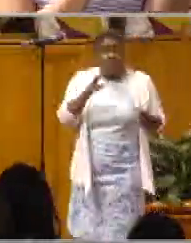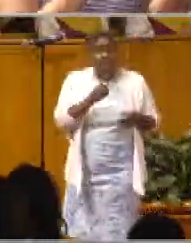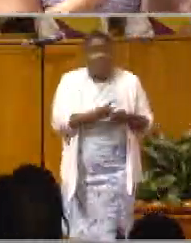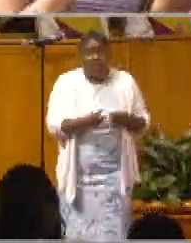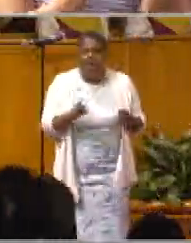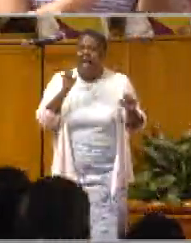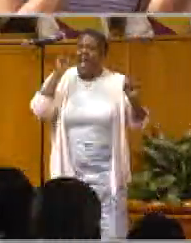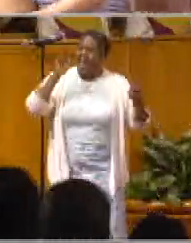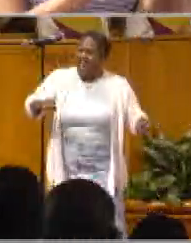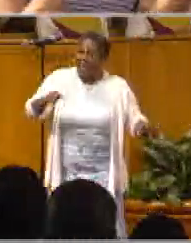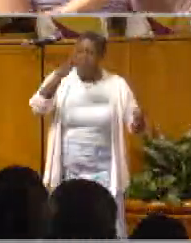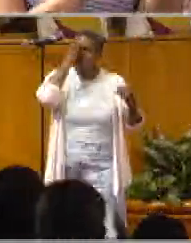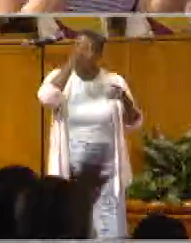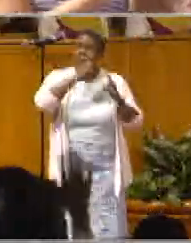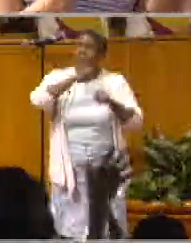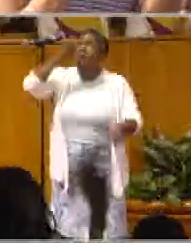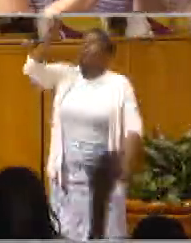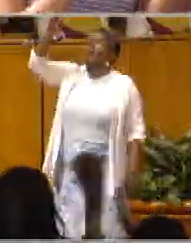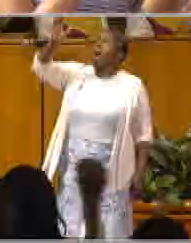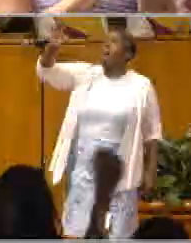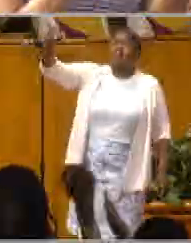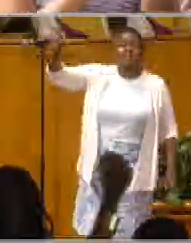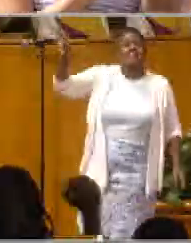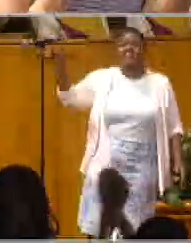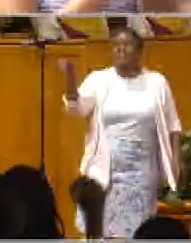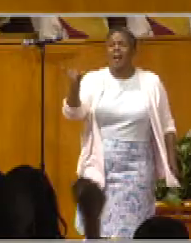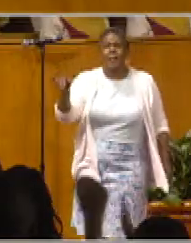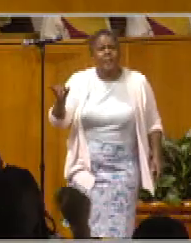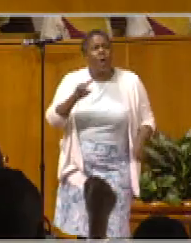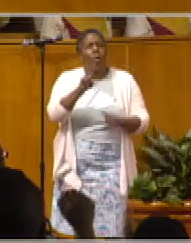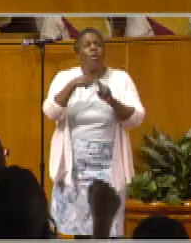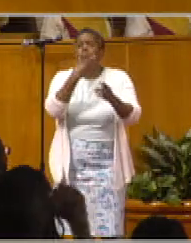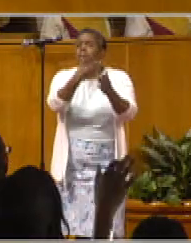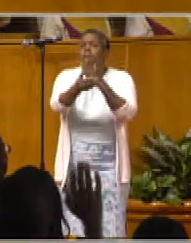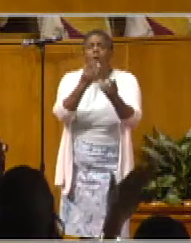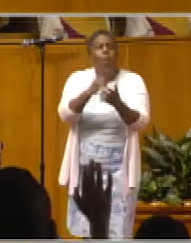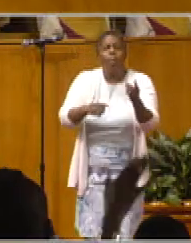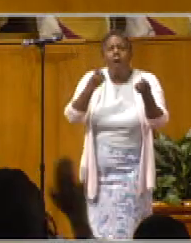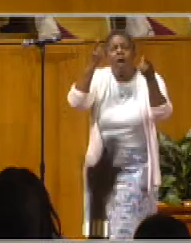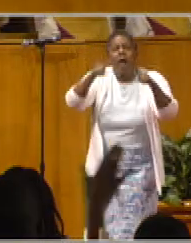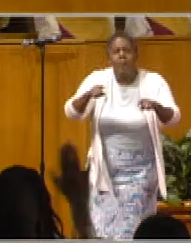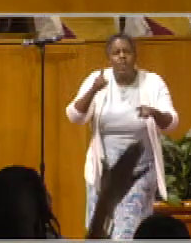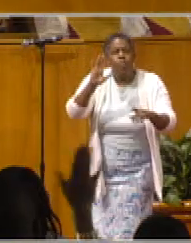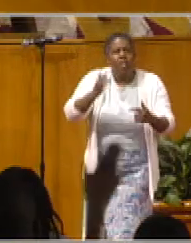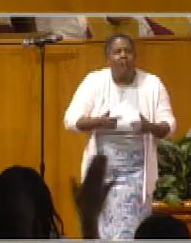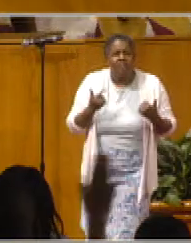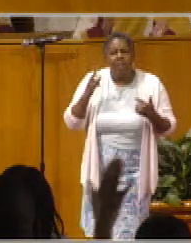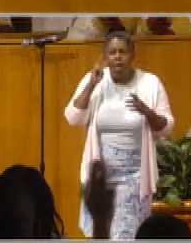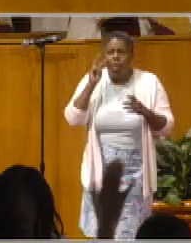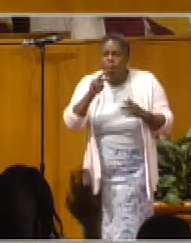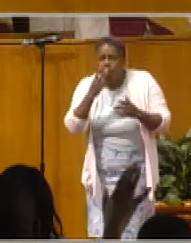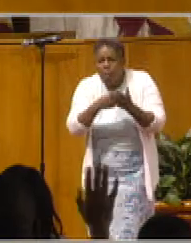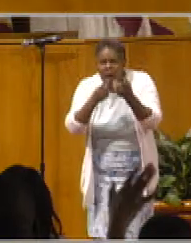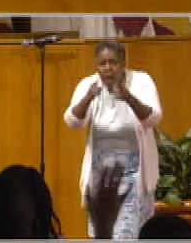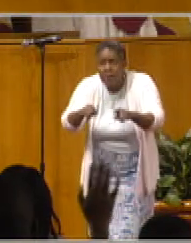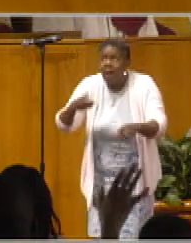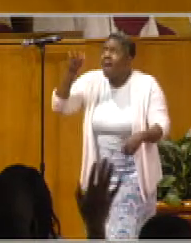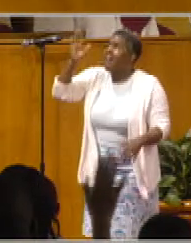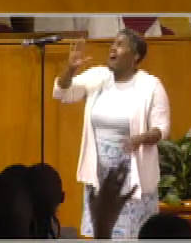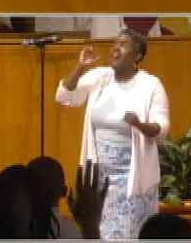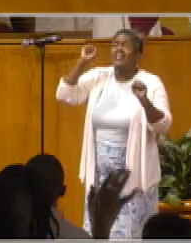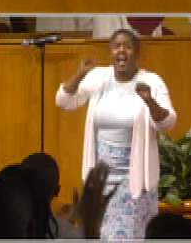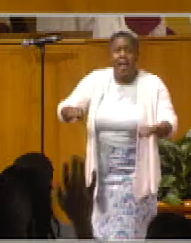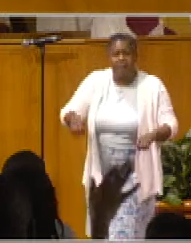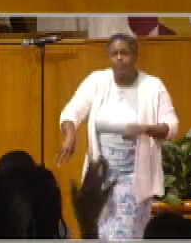Can I tell you about the God we serve, that no matter what it looks like, he's well able to